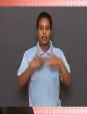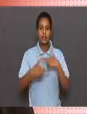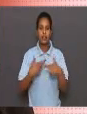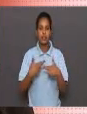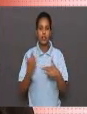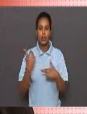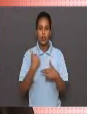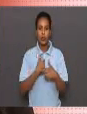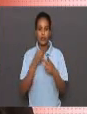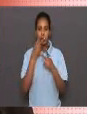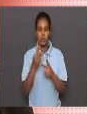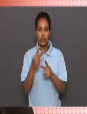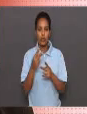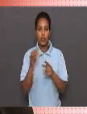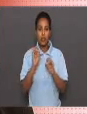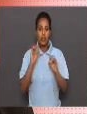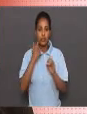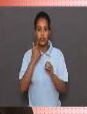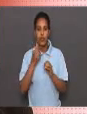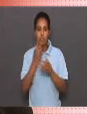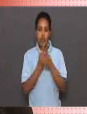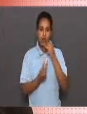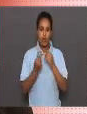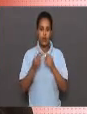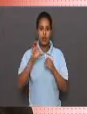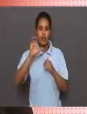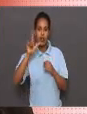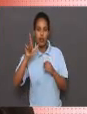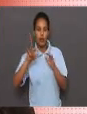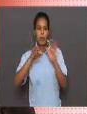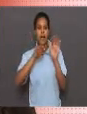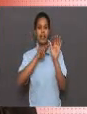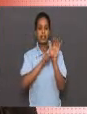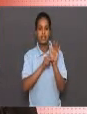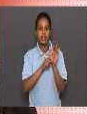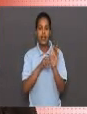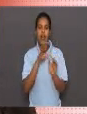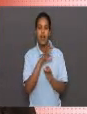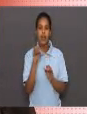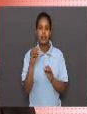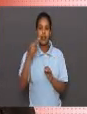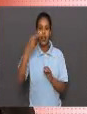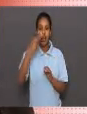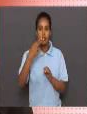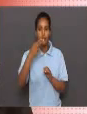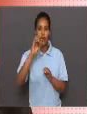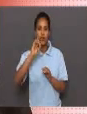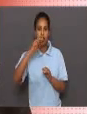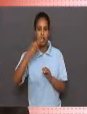In this reaction, we saw that even though both chlorine minus